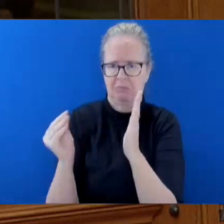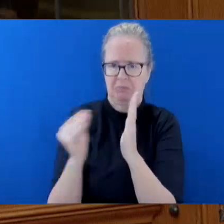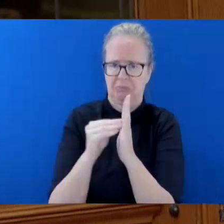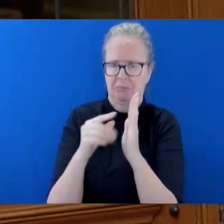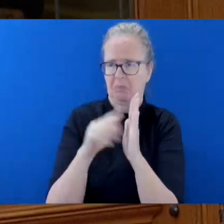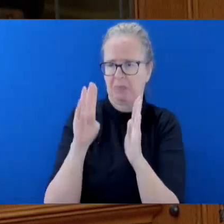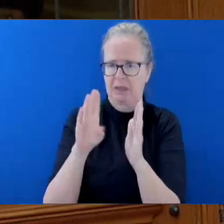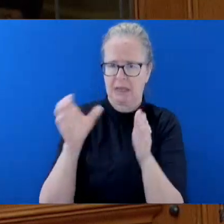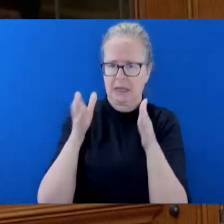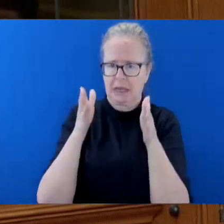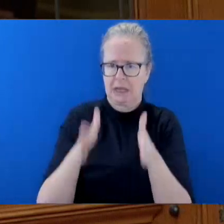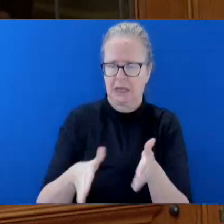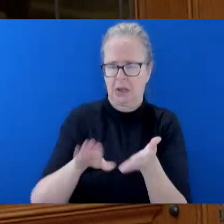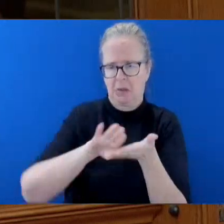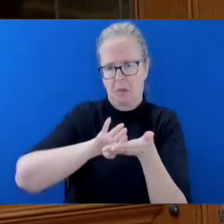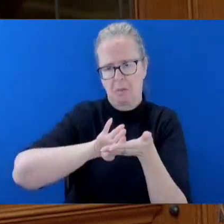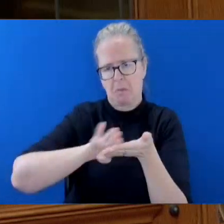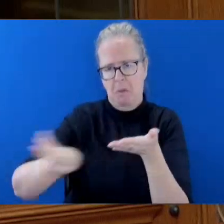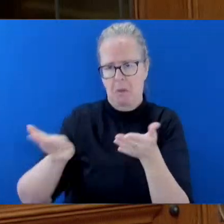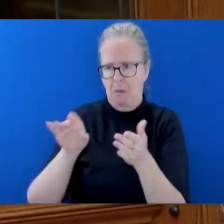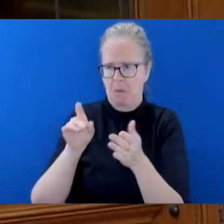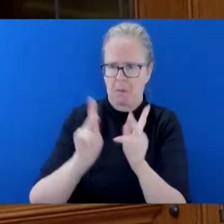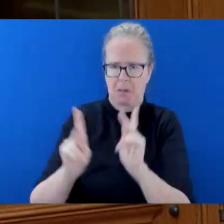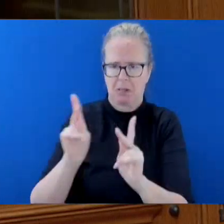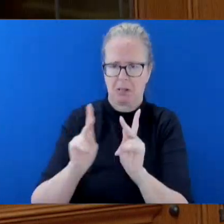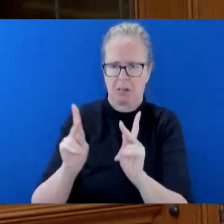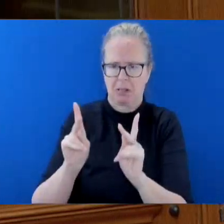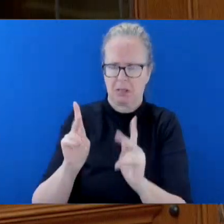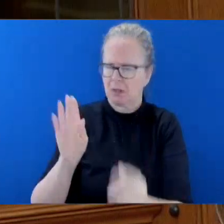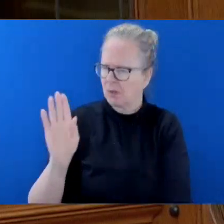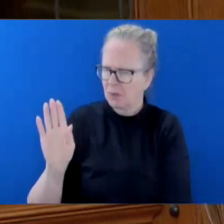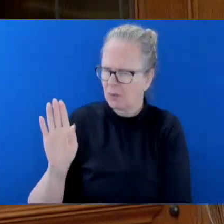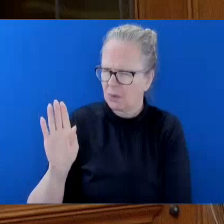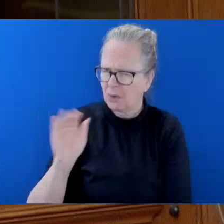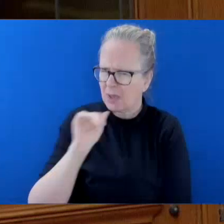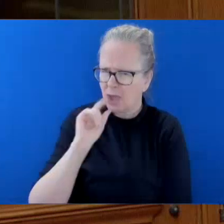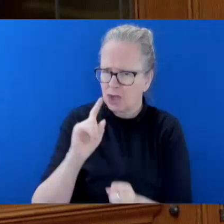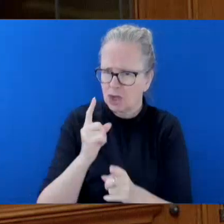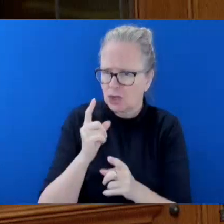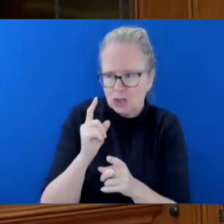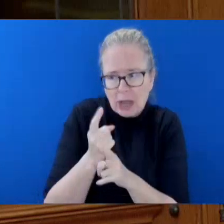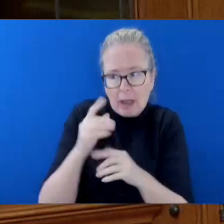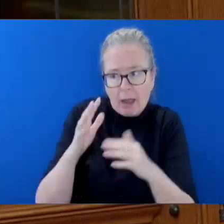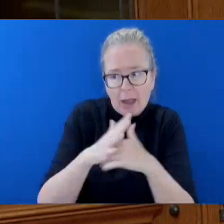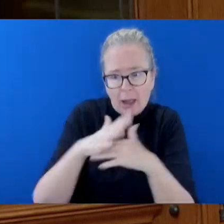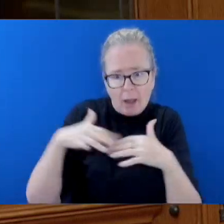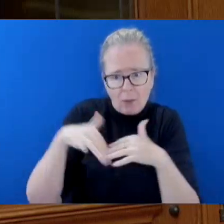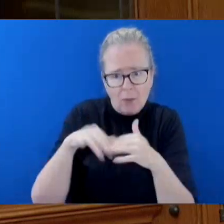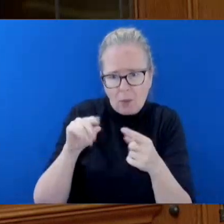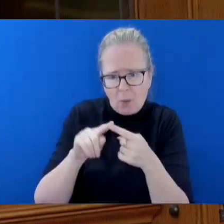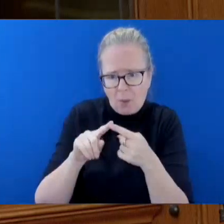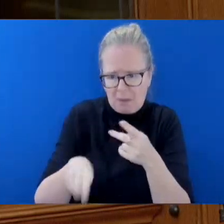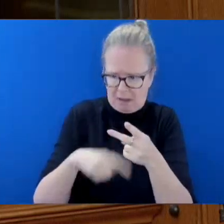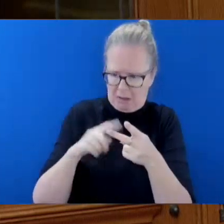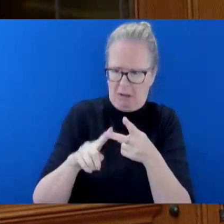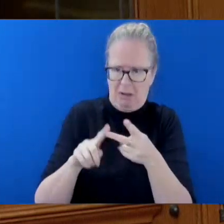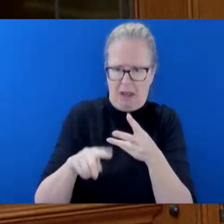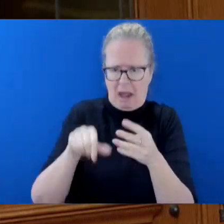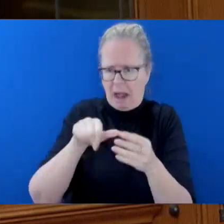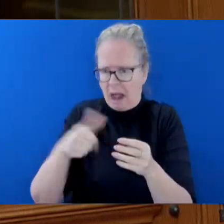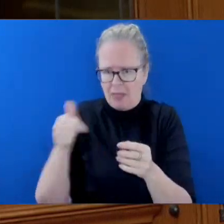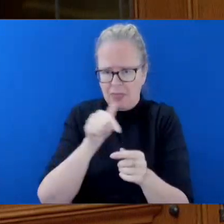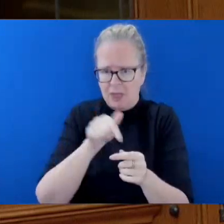just Indigenous, but also people who have come to Canada and